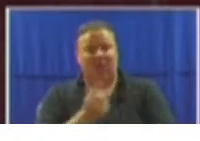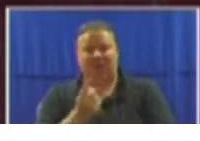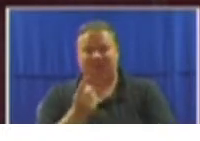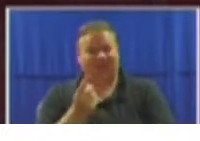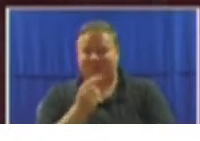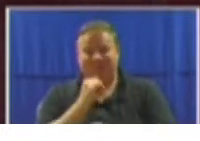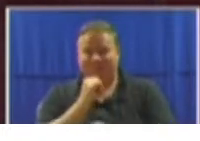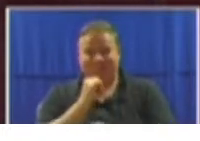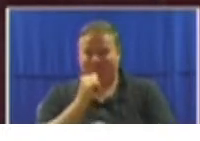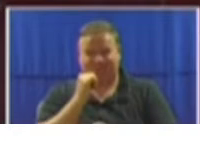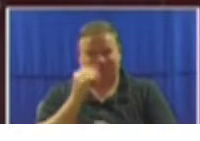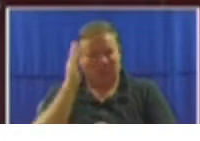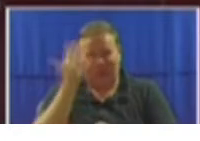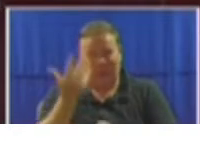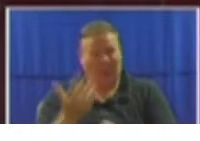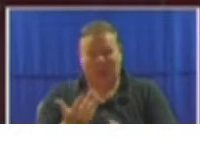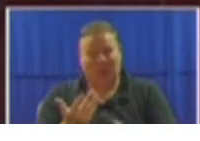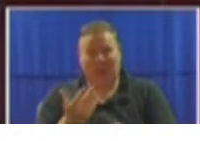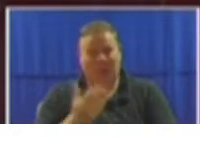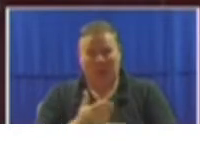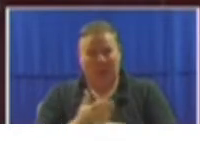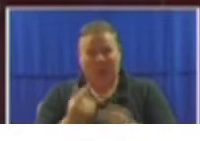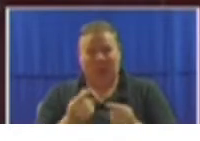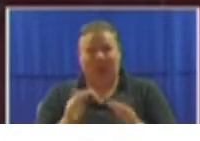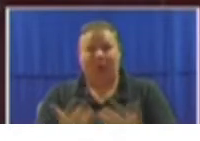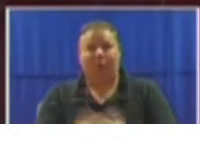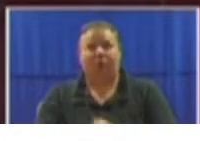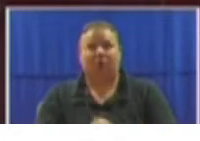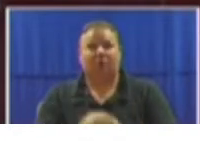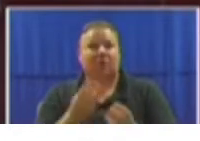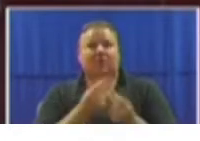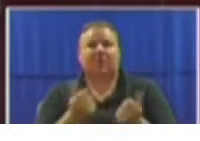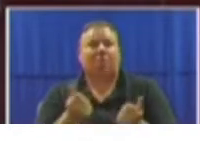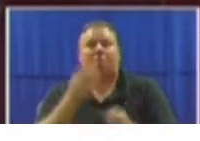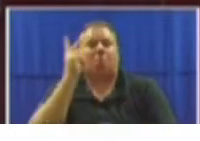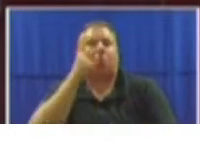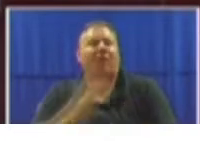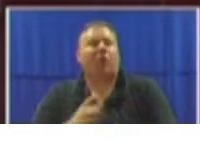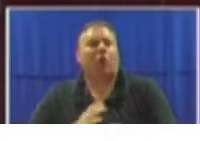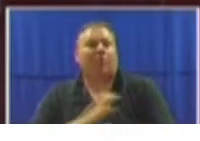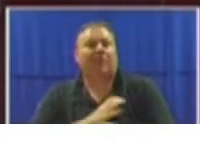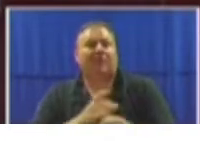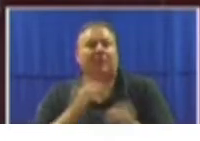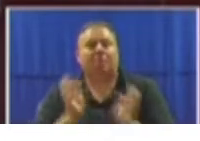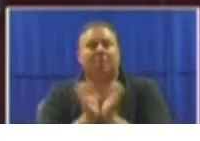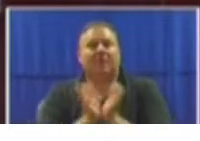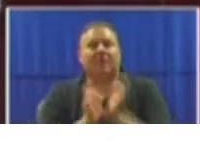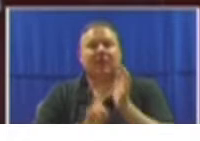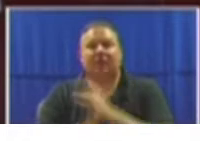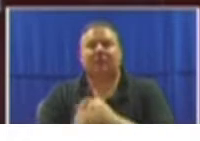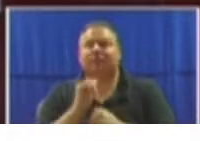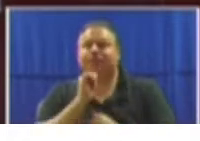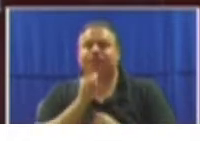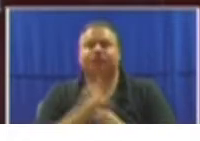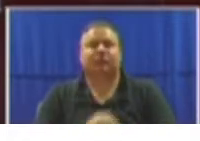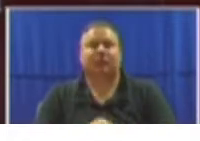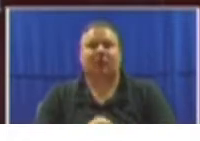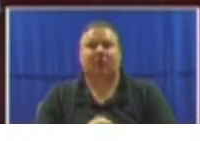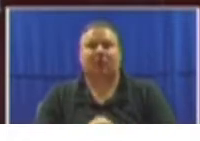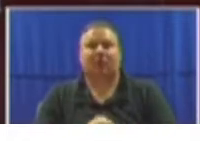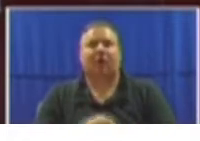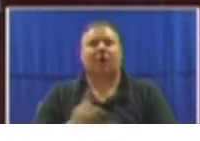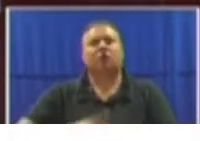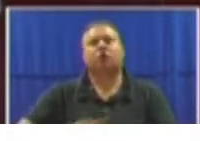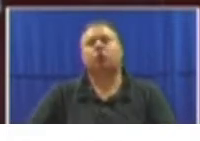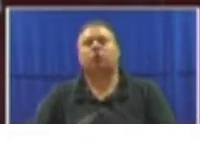competent. Hence, some don't even attend portfolio committee meetings. They go on and give